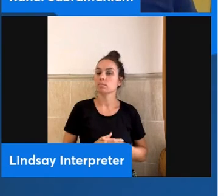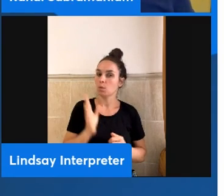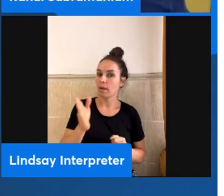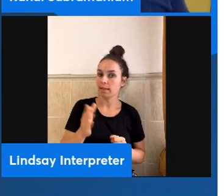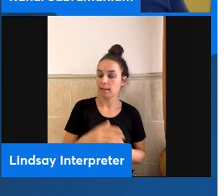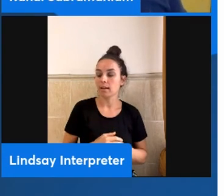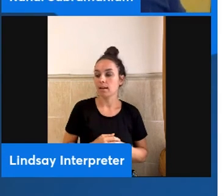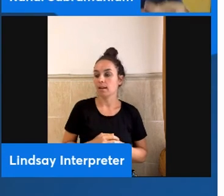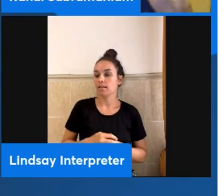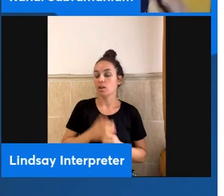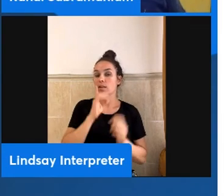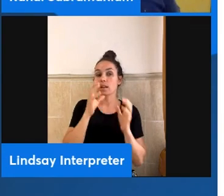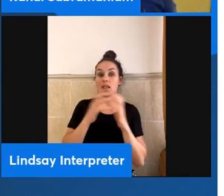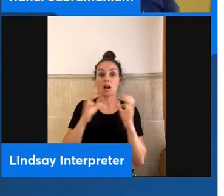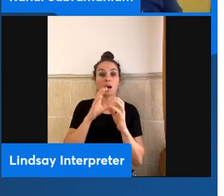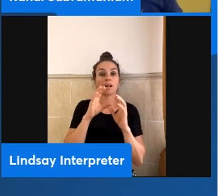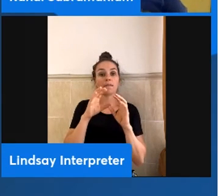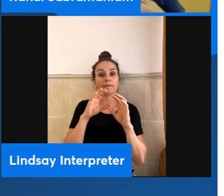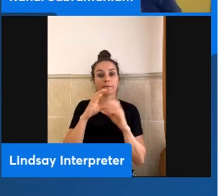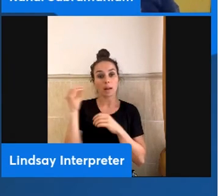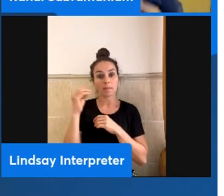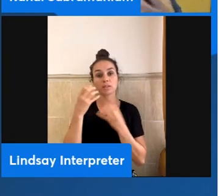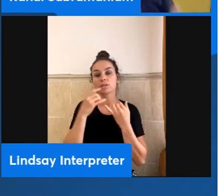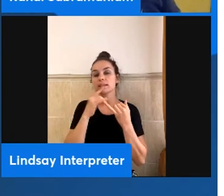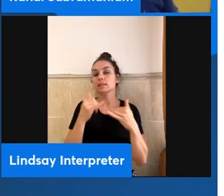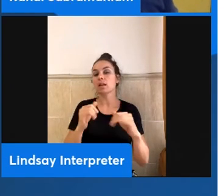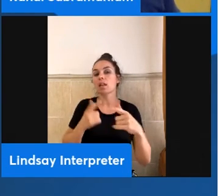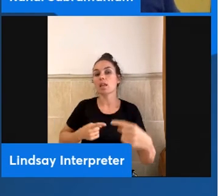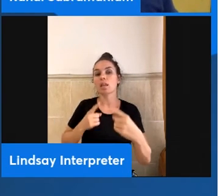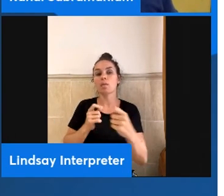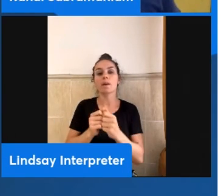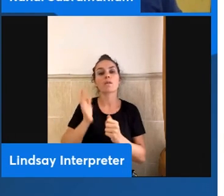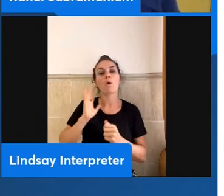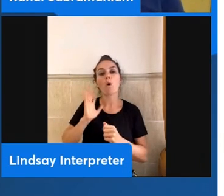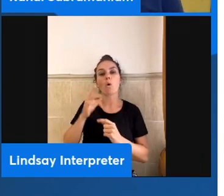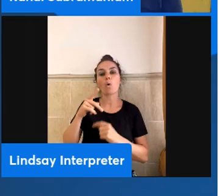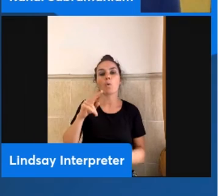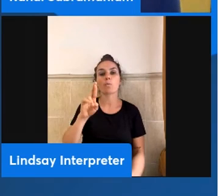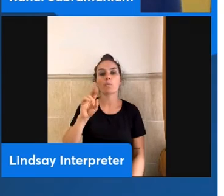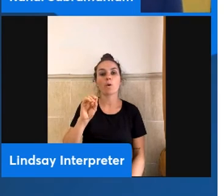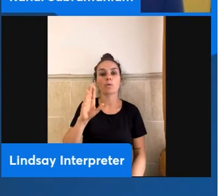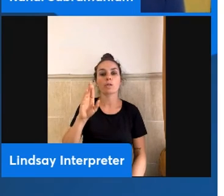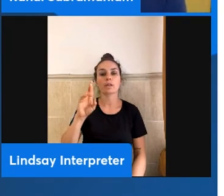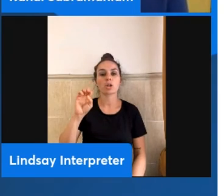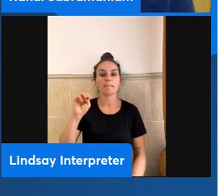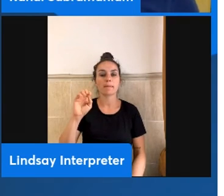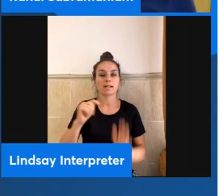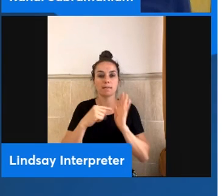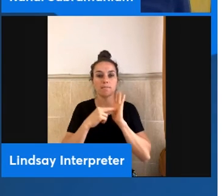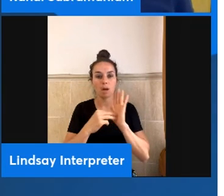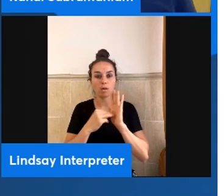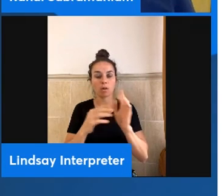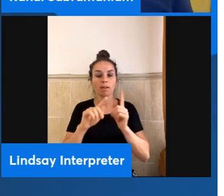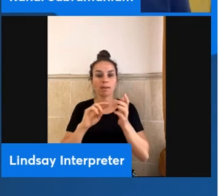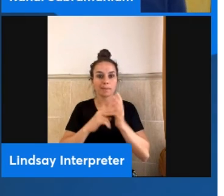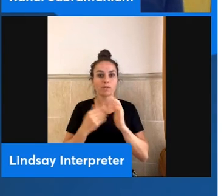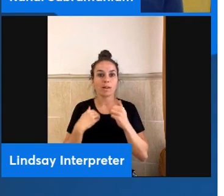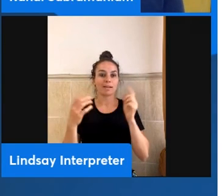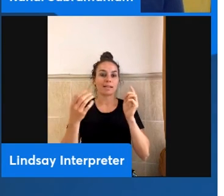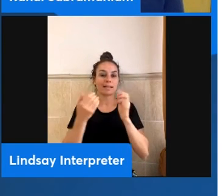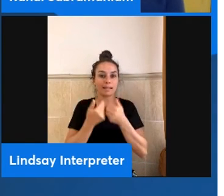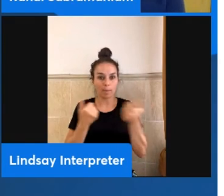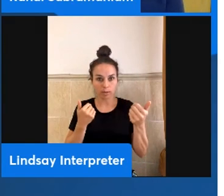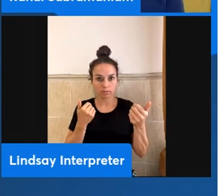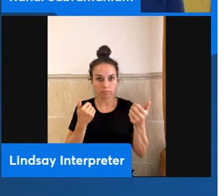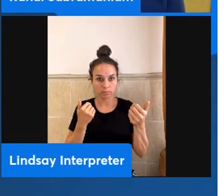A lot of these organizations are still struggling with the old procurement model, where you have to go through a separate procurement engagement to